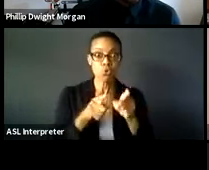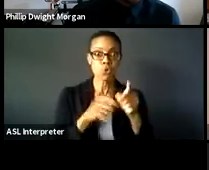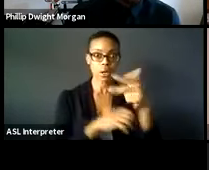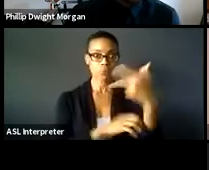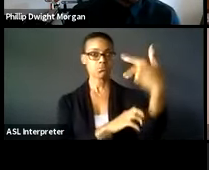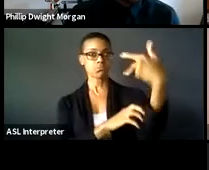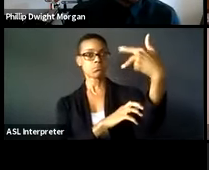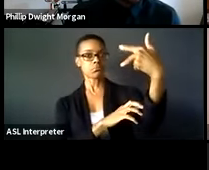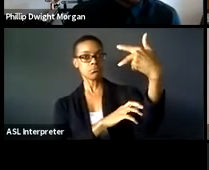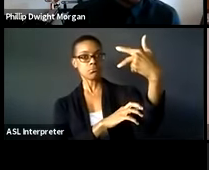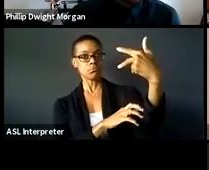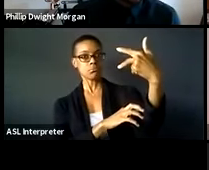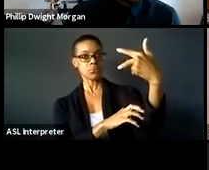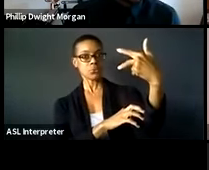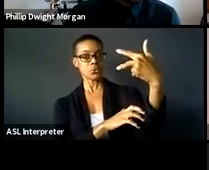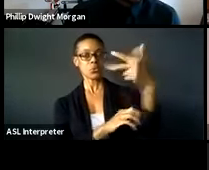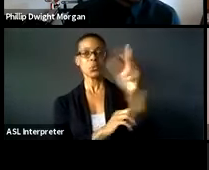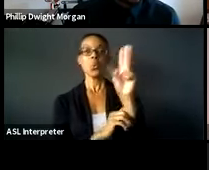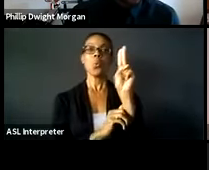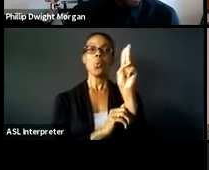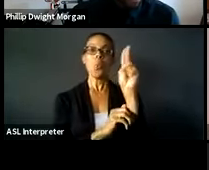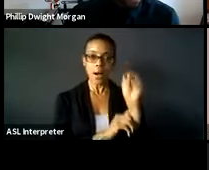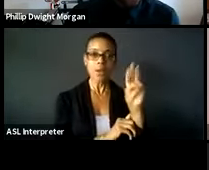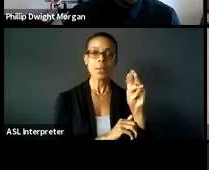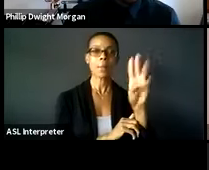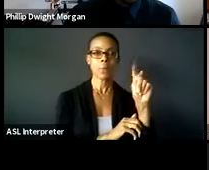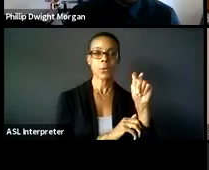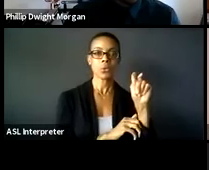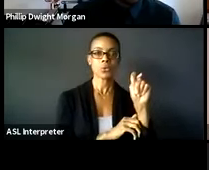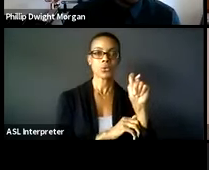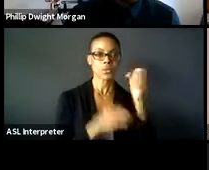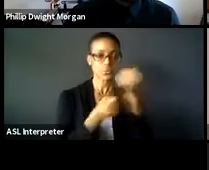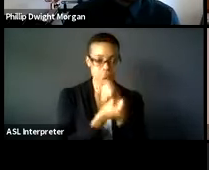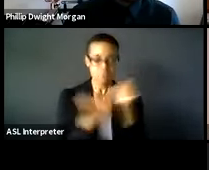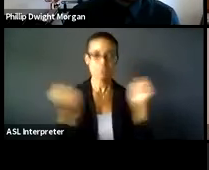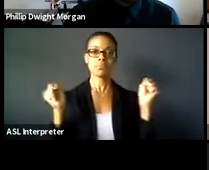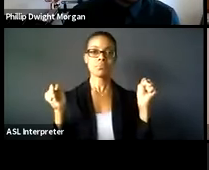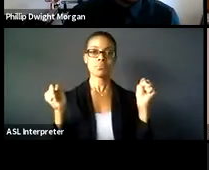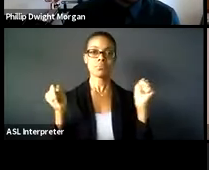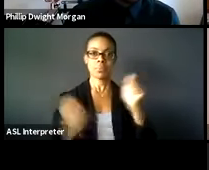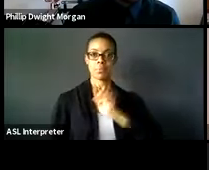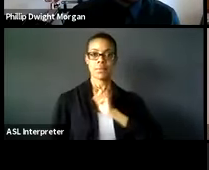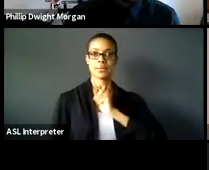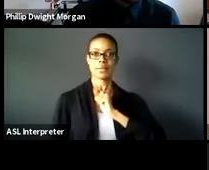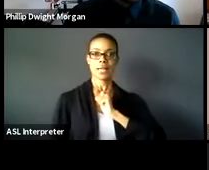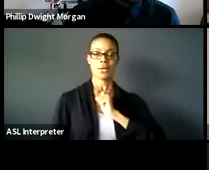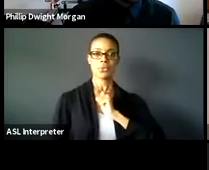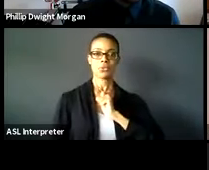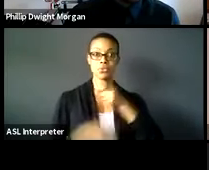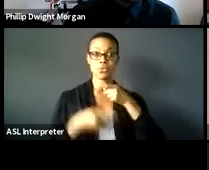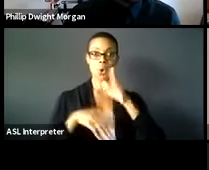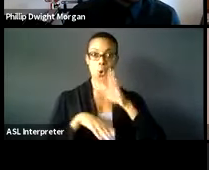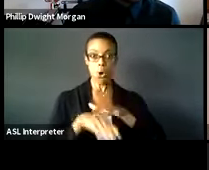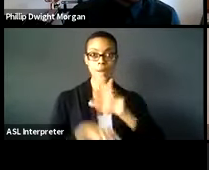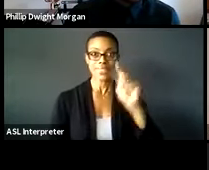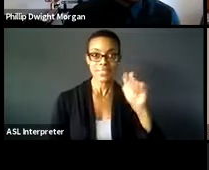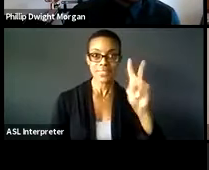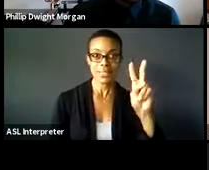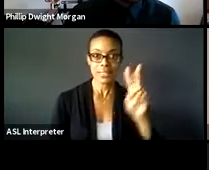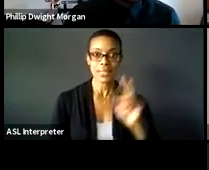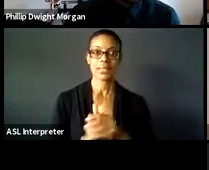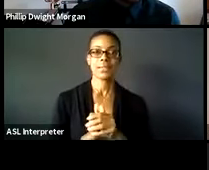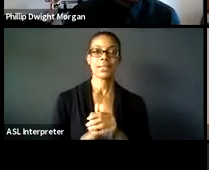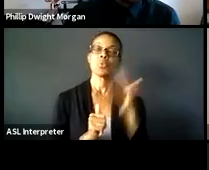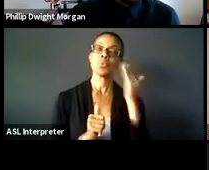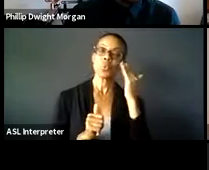to unmute myself. And what that is you know, the watering down